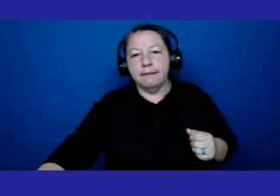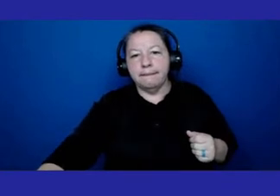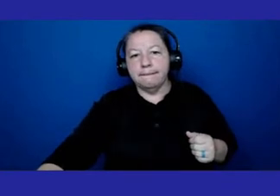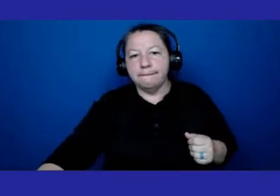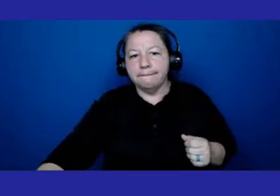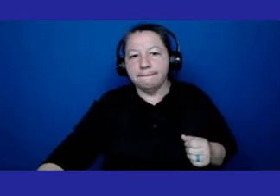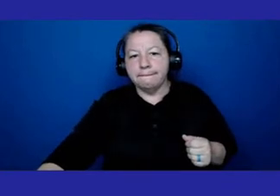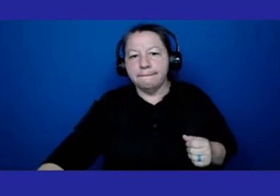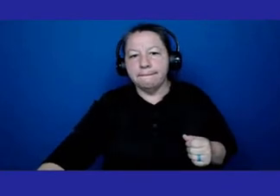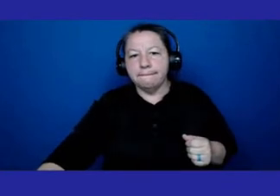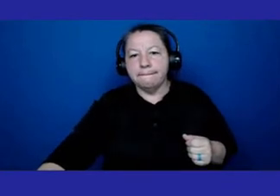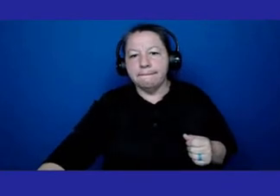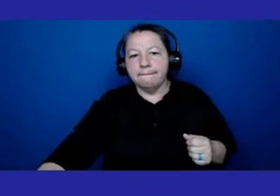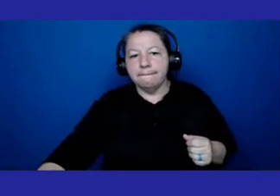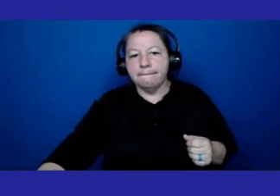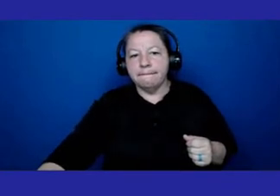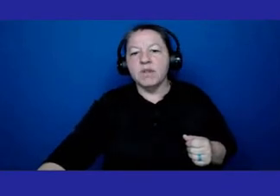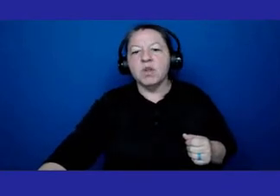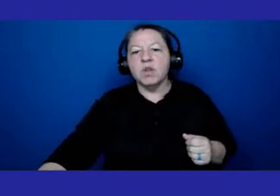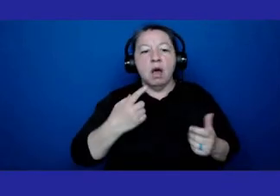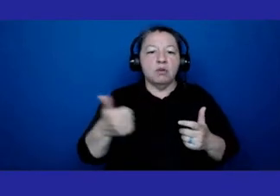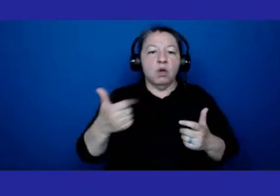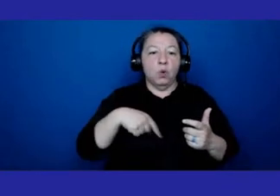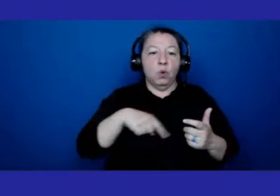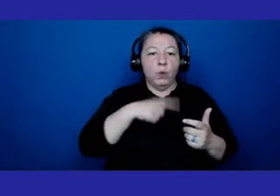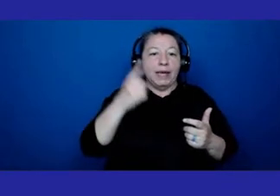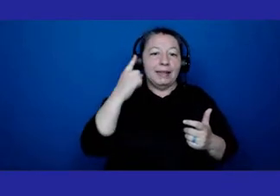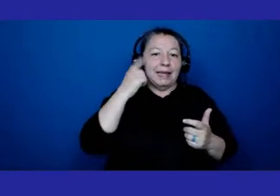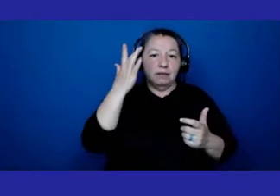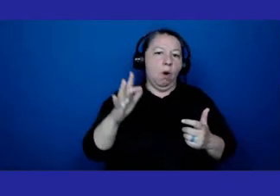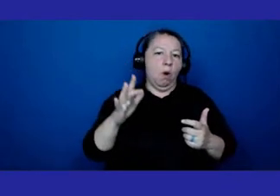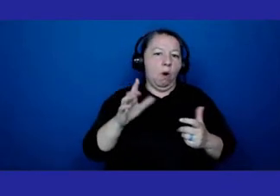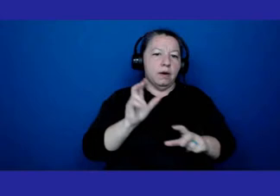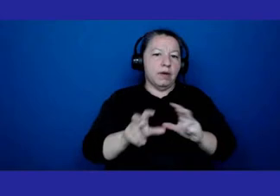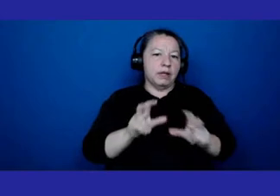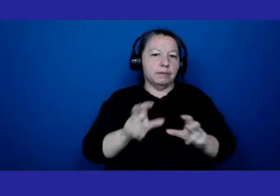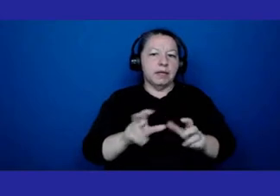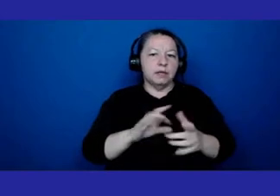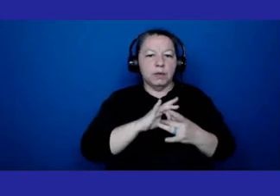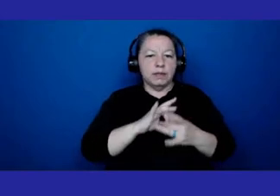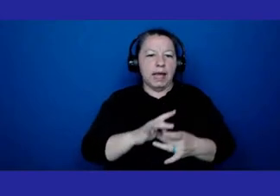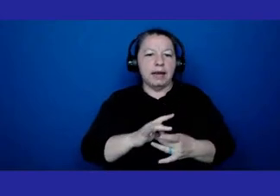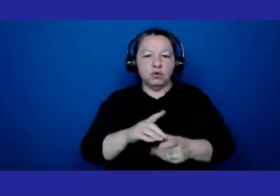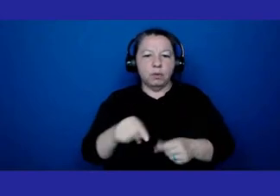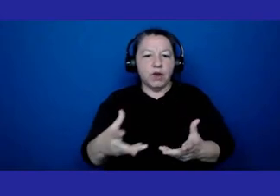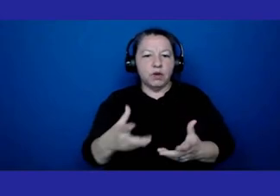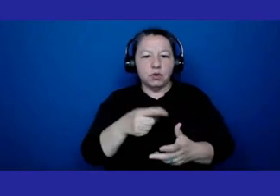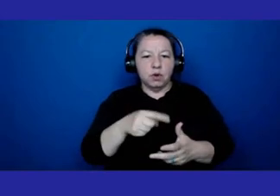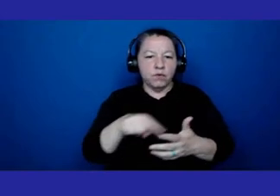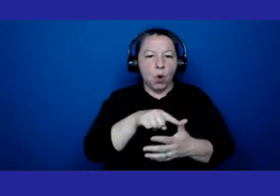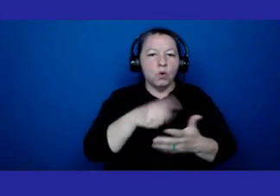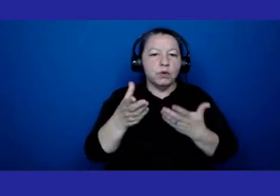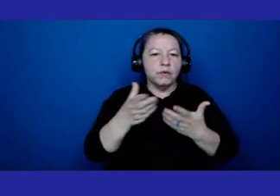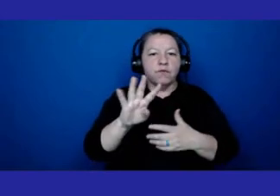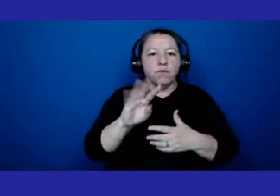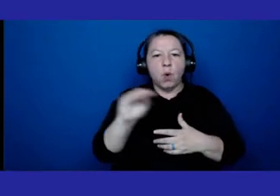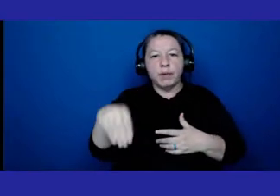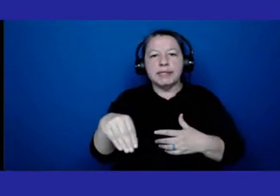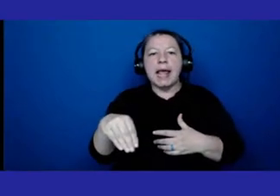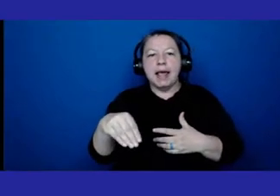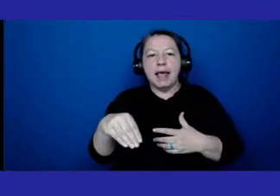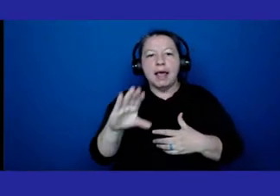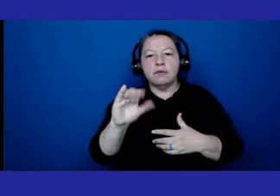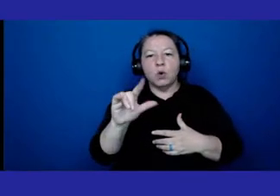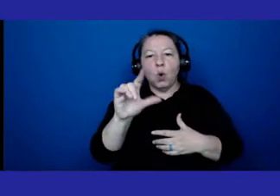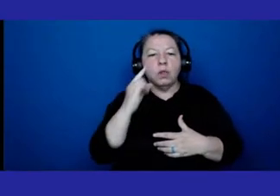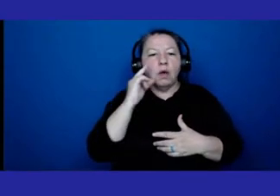Another, we think, smart investments as it relates to trying to bolster the provision of those services, a 4% COLA for human services, and then the